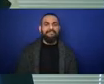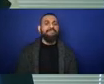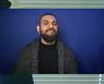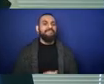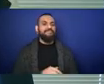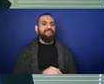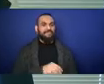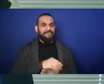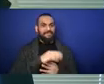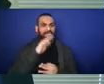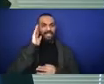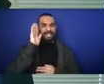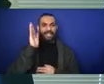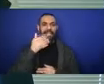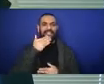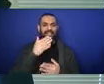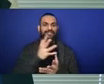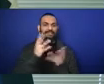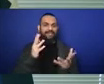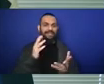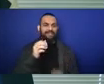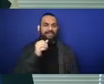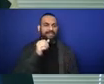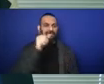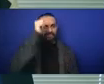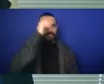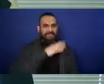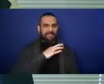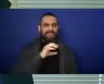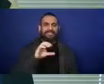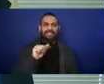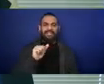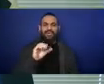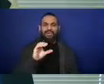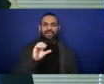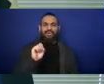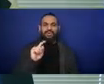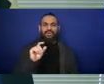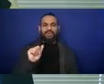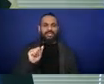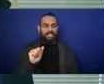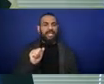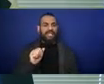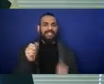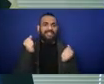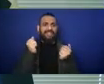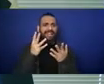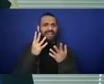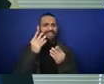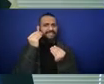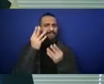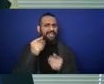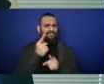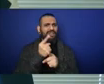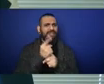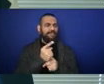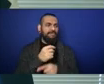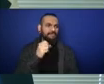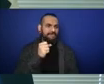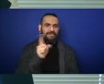for being steadfast and in this challenging time. Thank you, Congresswoman Escobar, and I put it back over